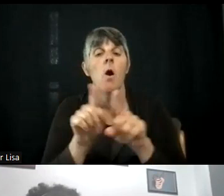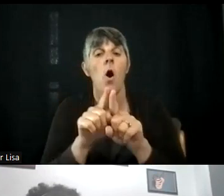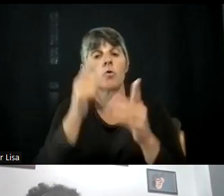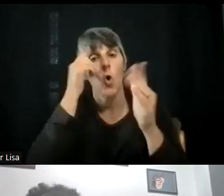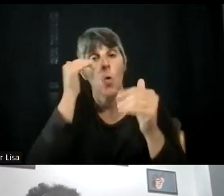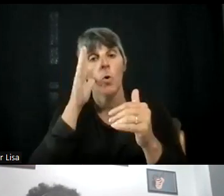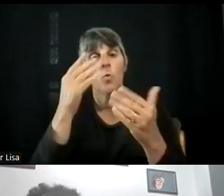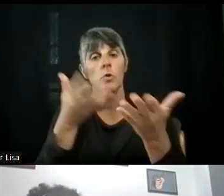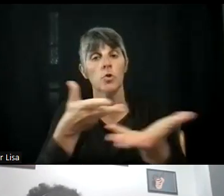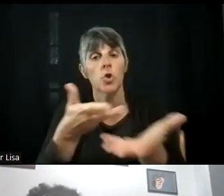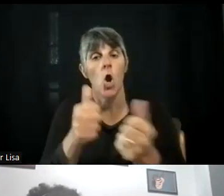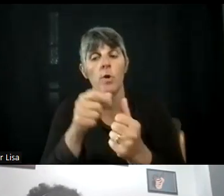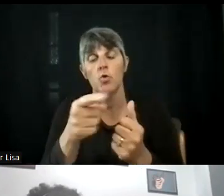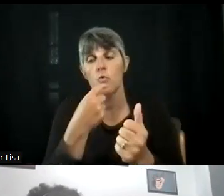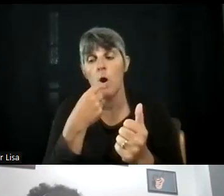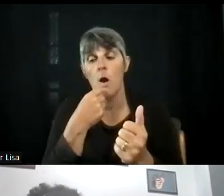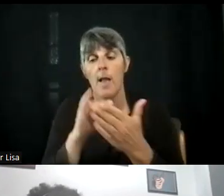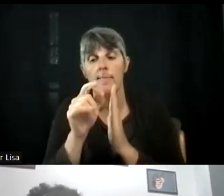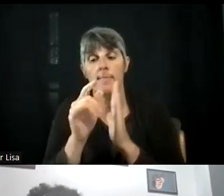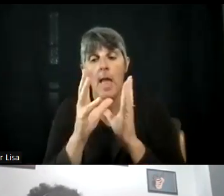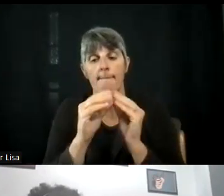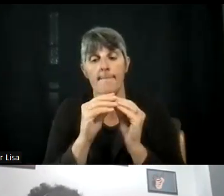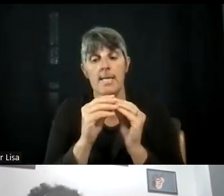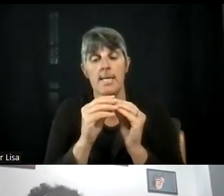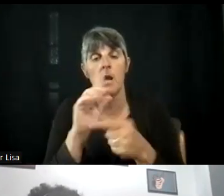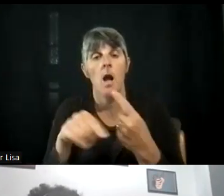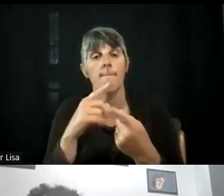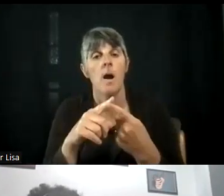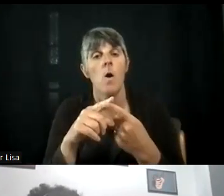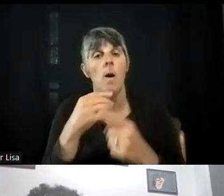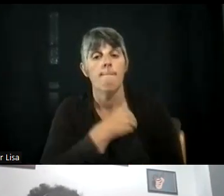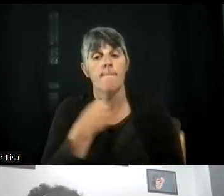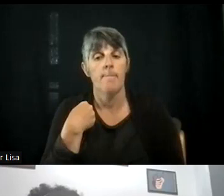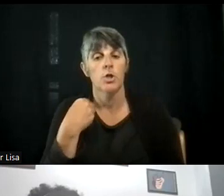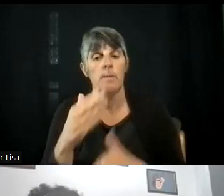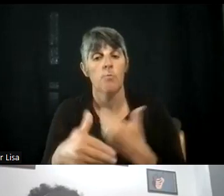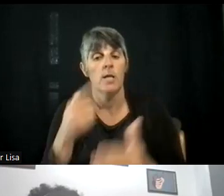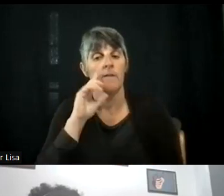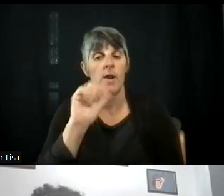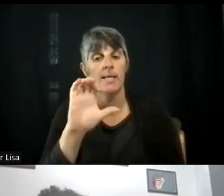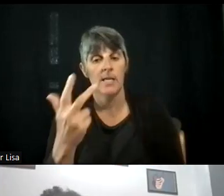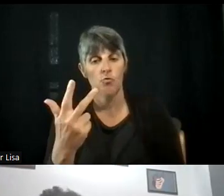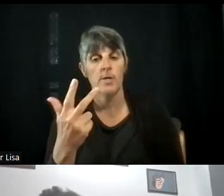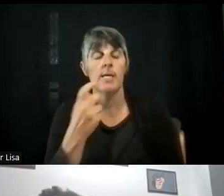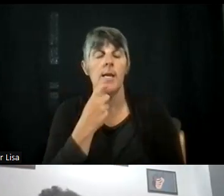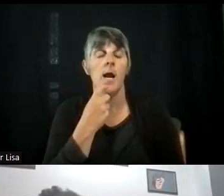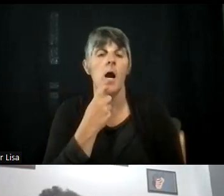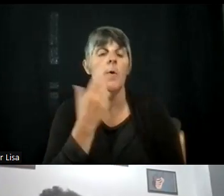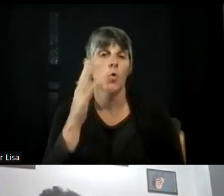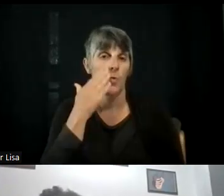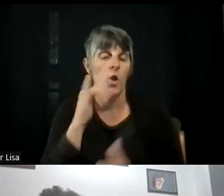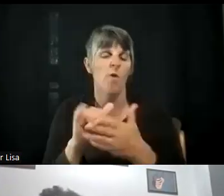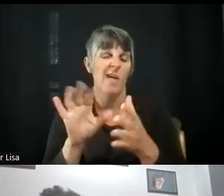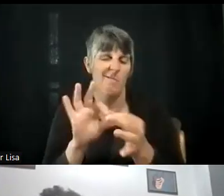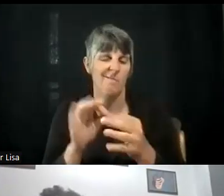to talk to you at that meeting about the membership process for AC3. We know we've brought that